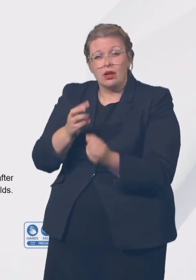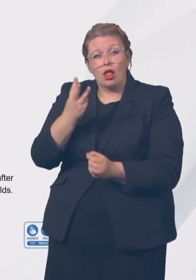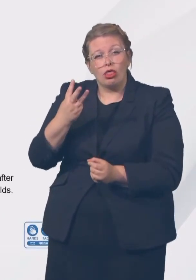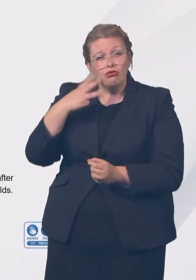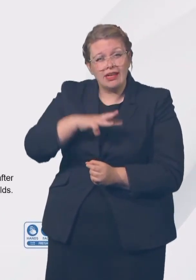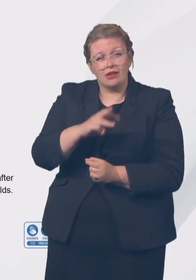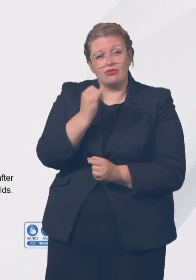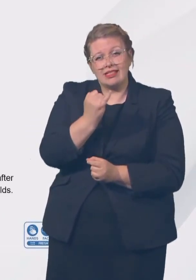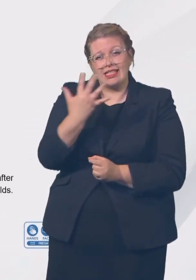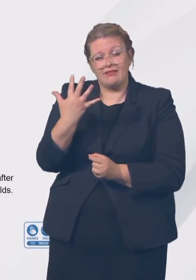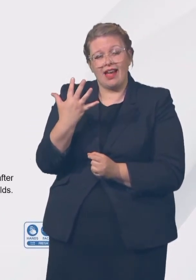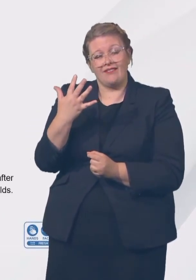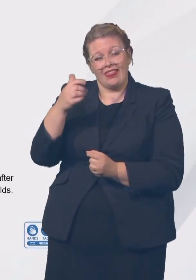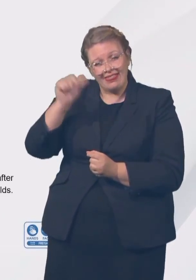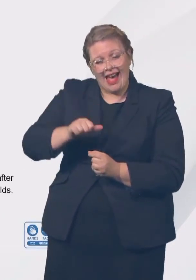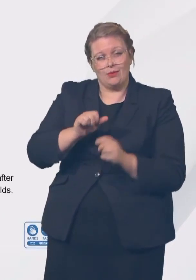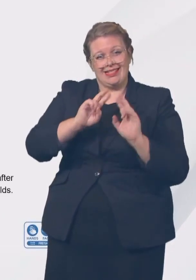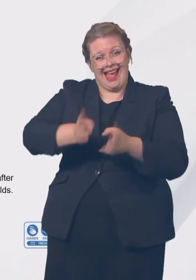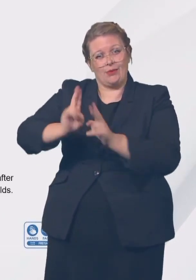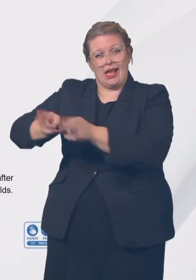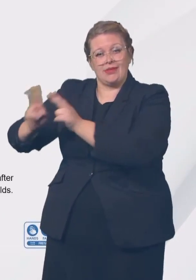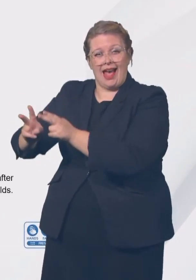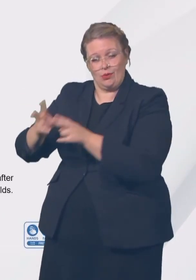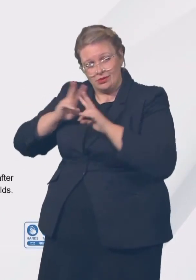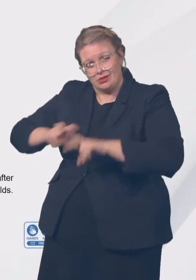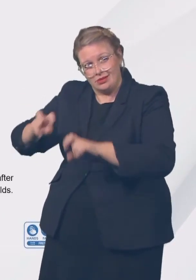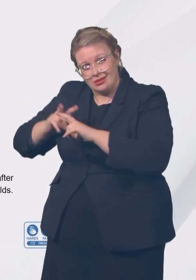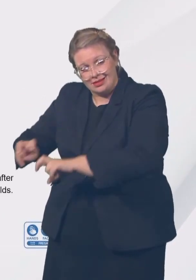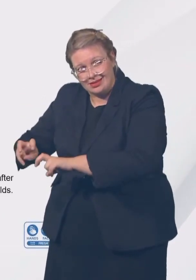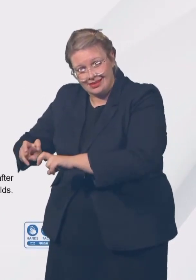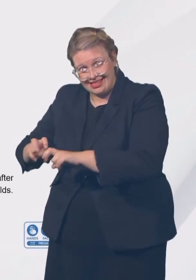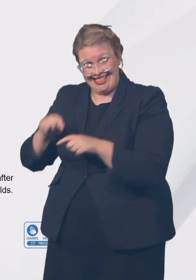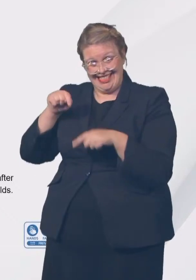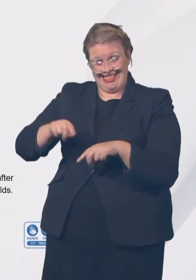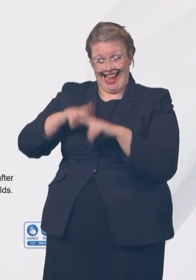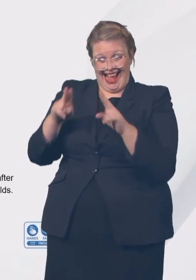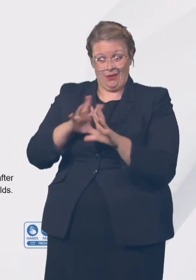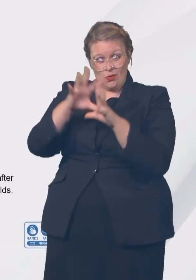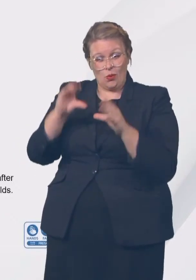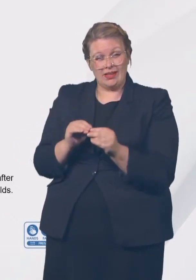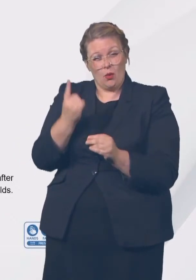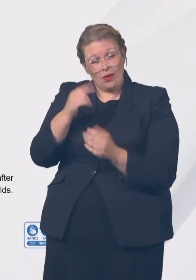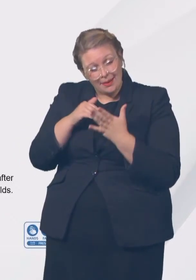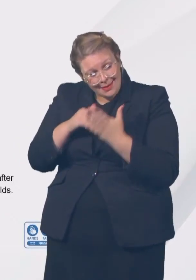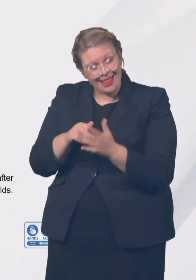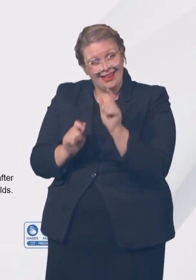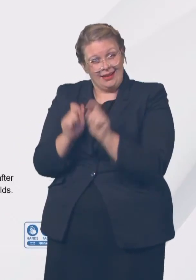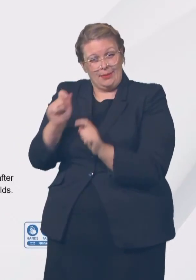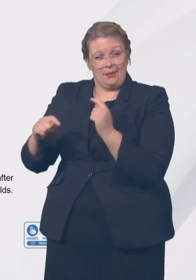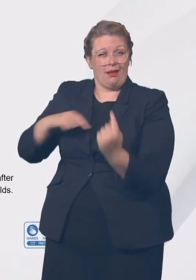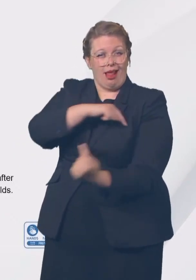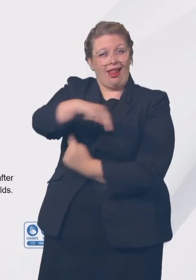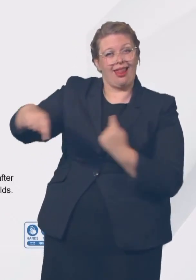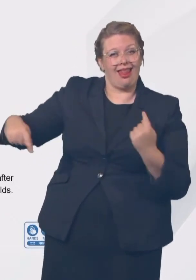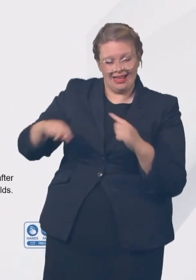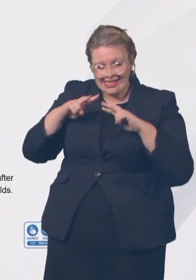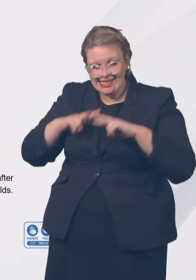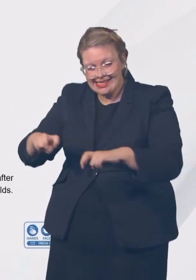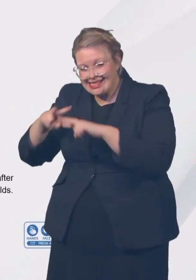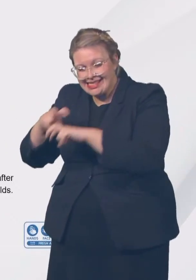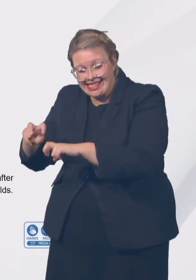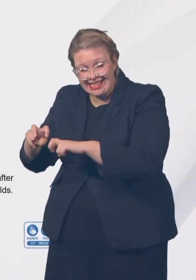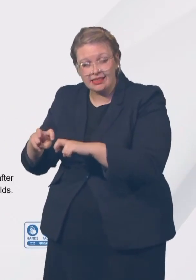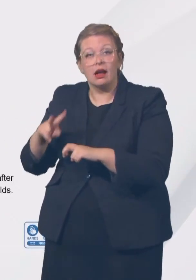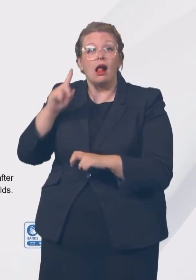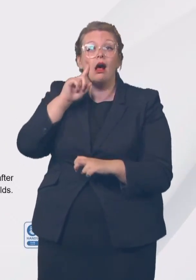365,000 households, over 1 million contacts within those households, and the study was about